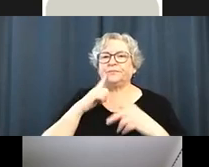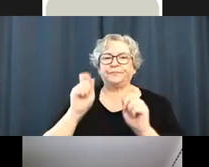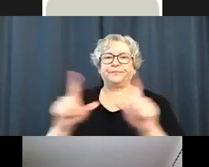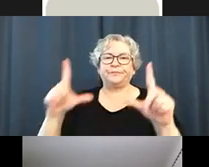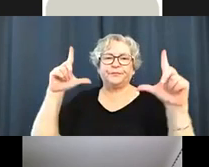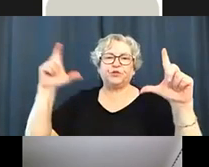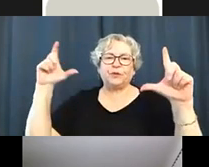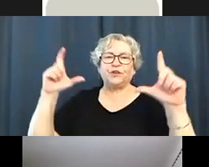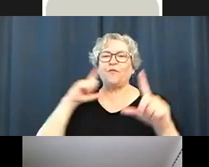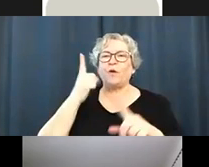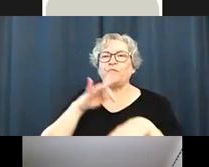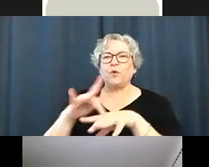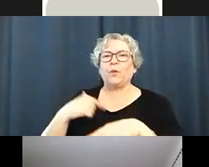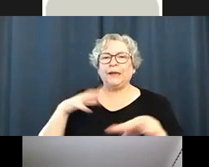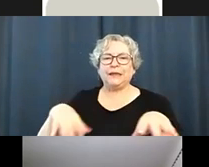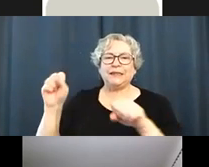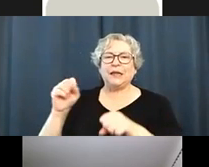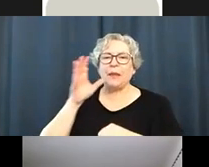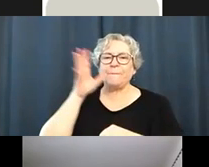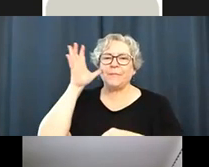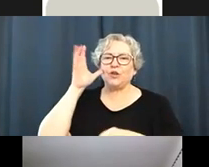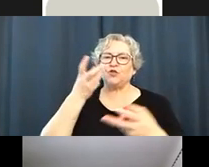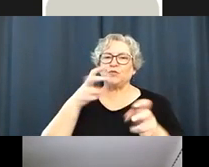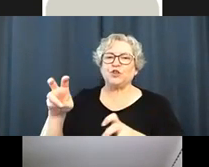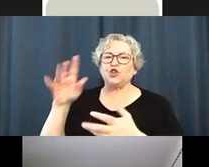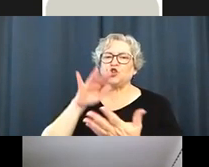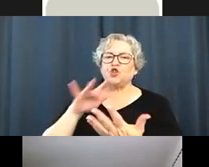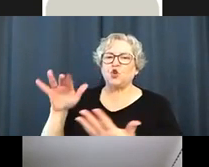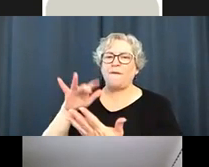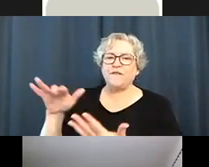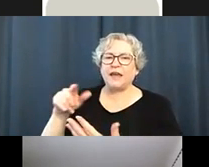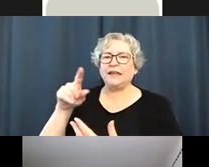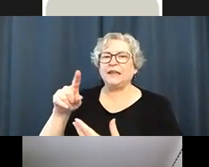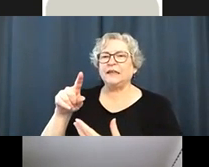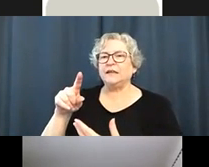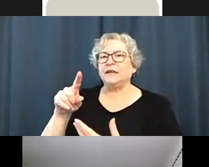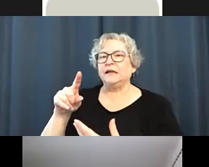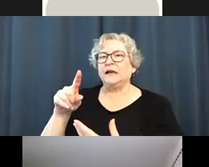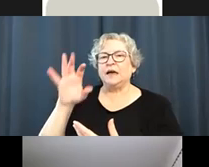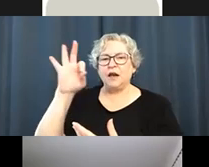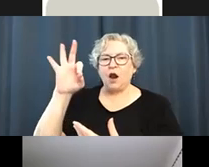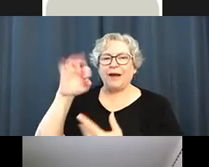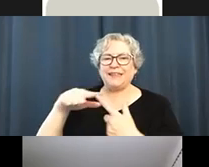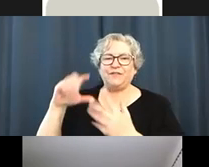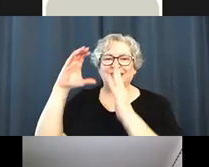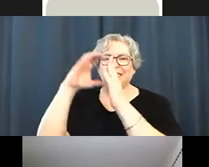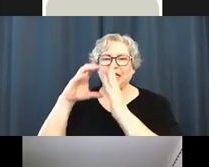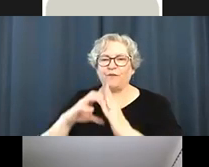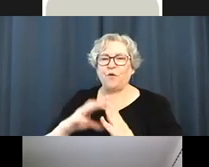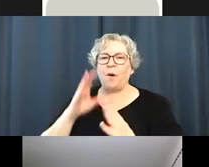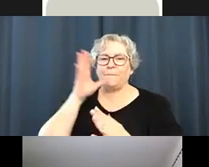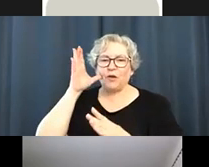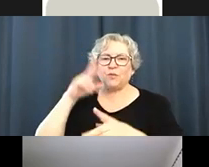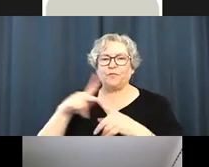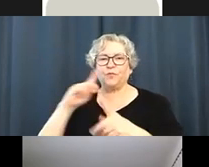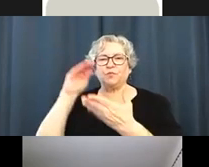one of the resources that we did, our parent transition survey. This is a 9-section survey that's for parents and professionals to use to